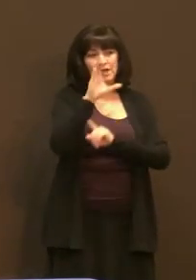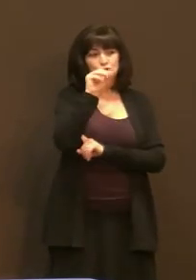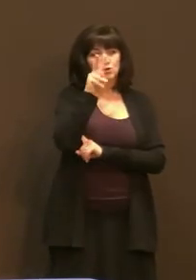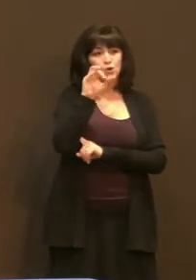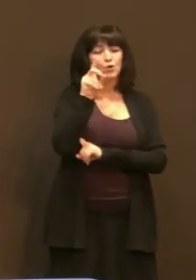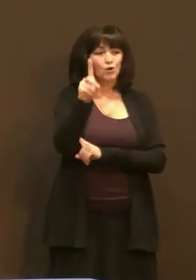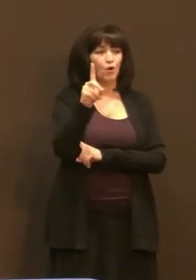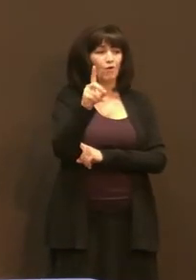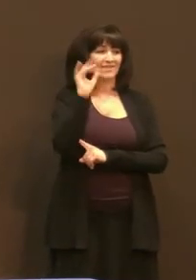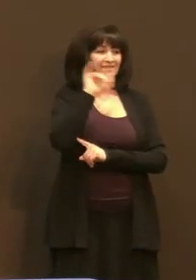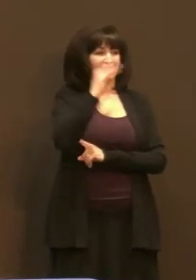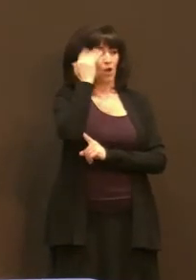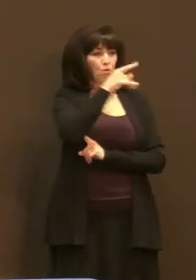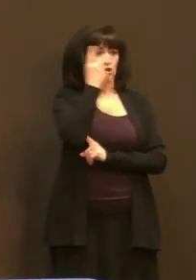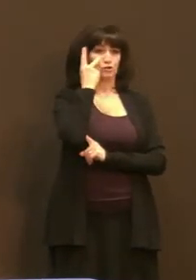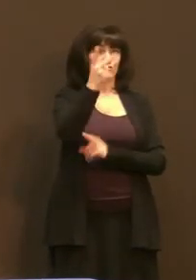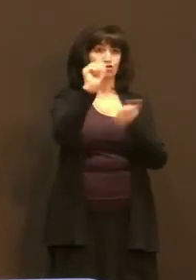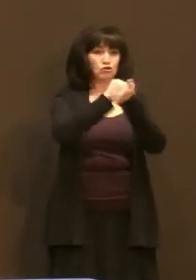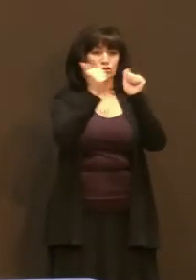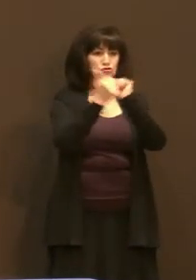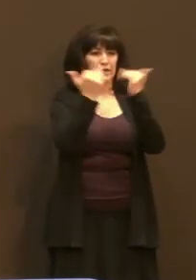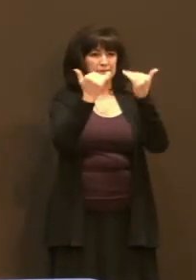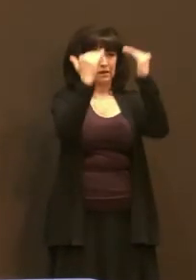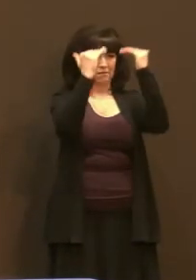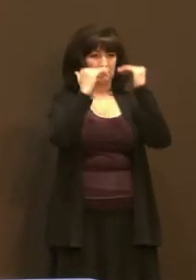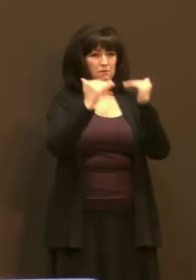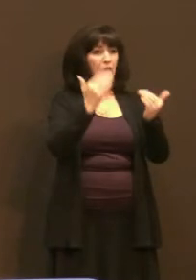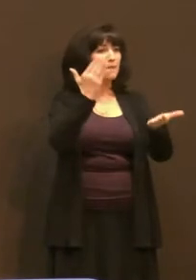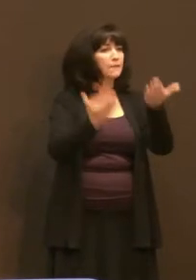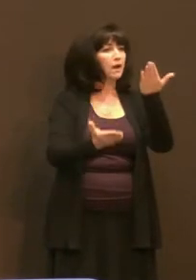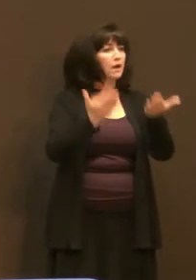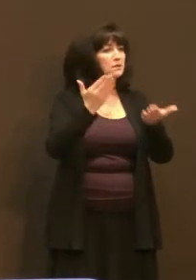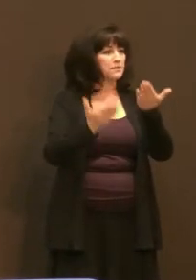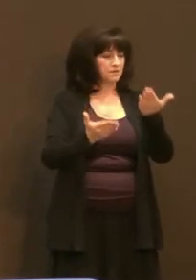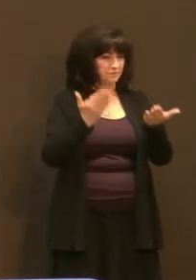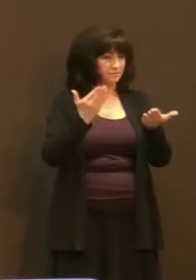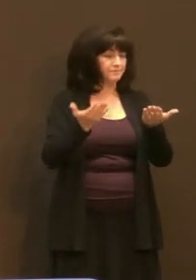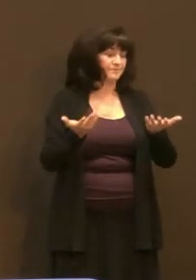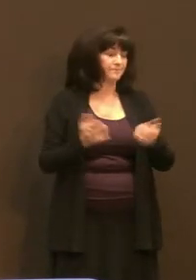reported that. Mm-hmm. And in regards to ventilators, is there still an effort